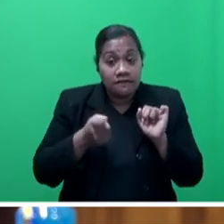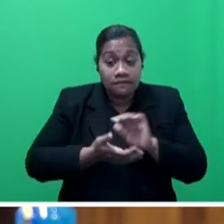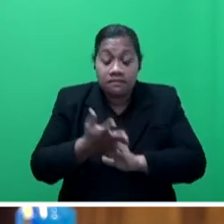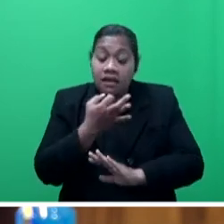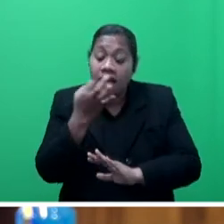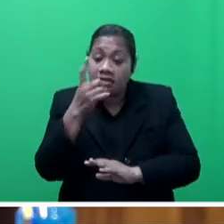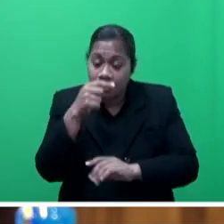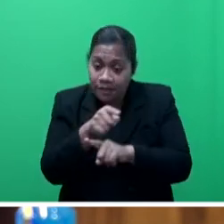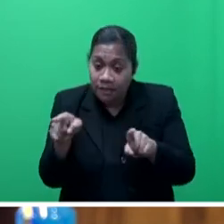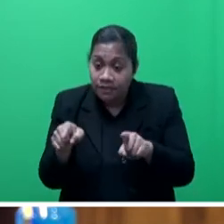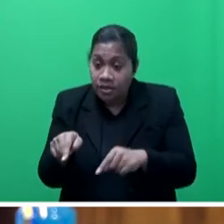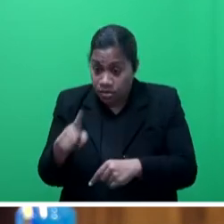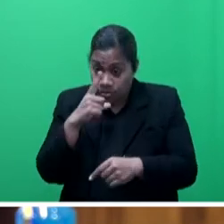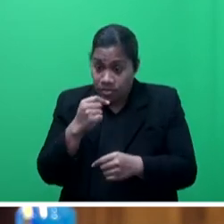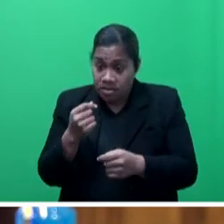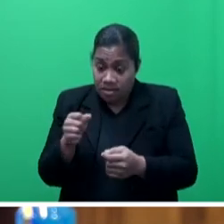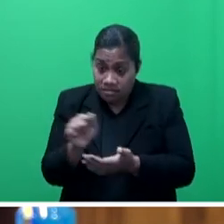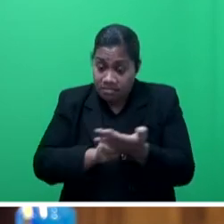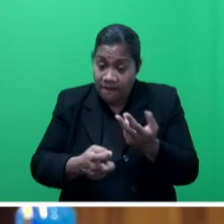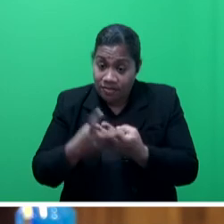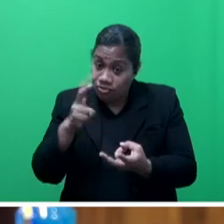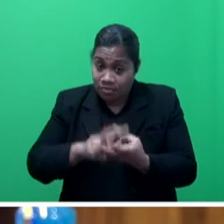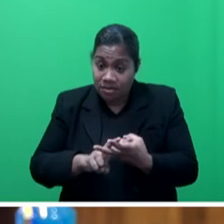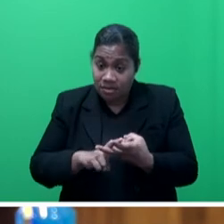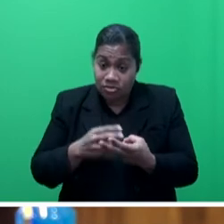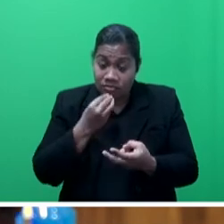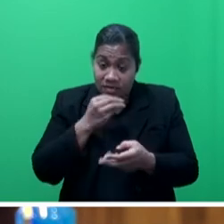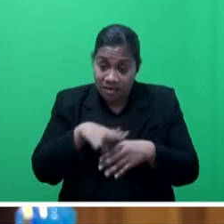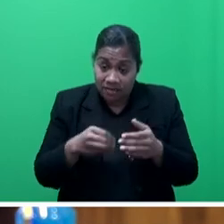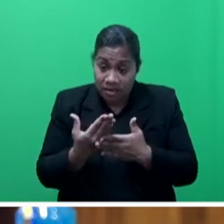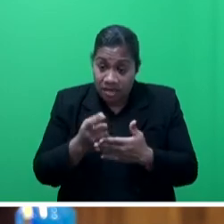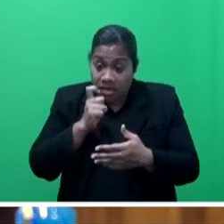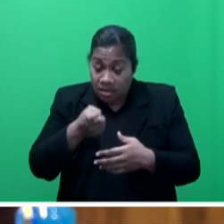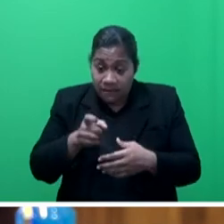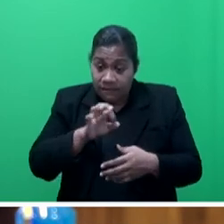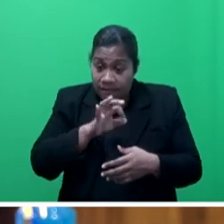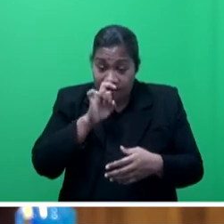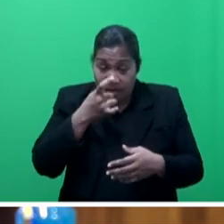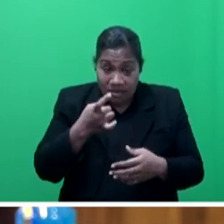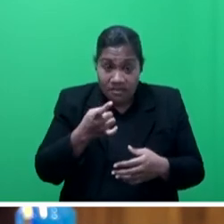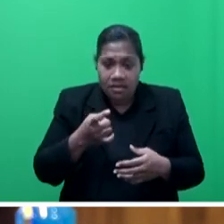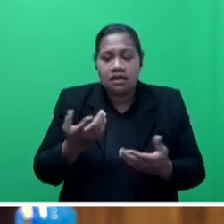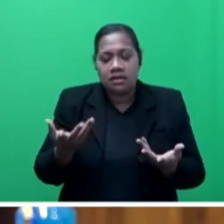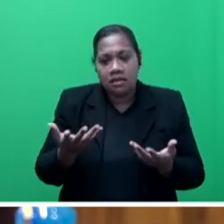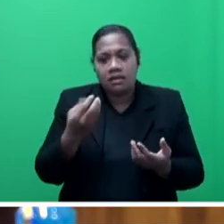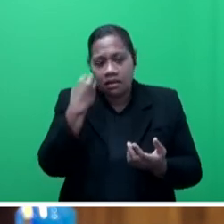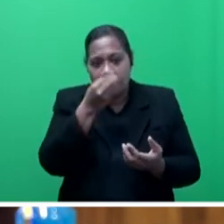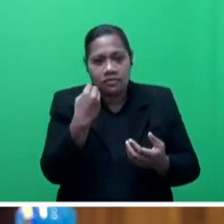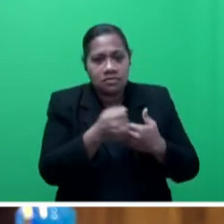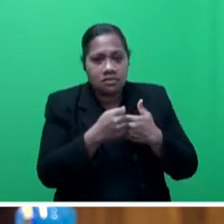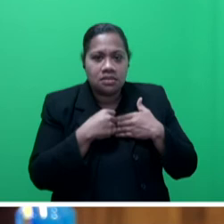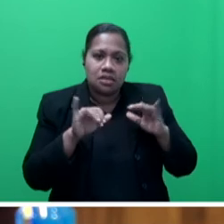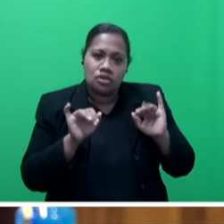to get vegetables that they consume daily, and if they're not able to get, then there's a food security issue, Mr. Speaker said. Second, Mr. Speaker said,